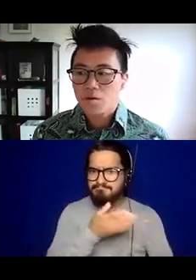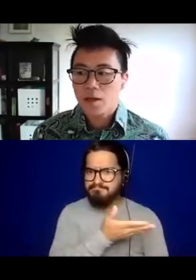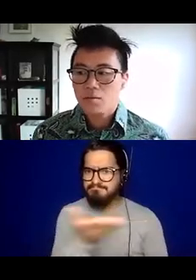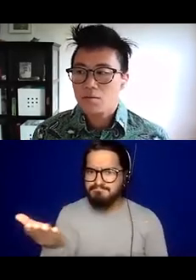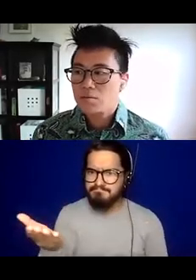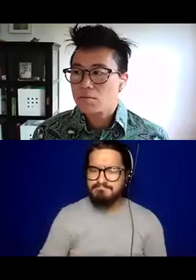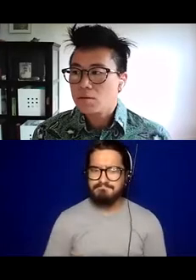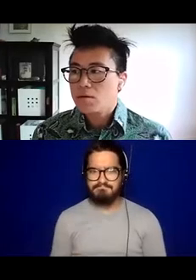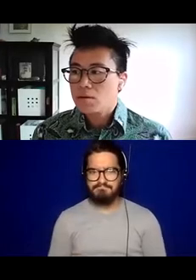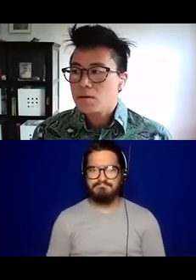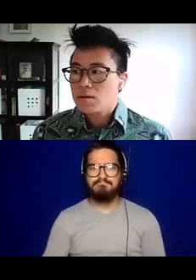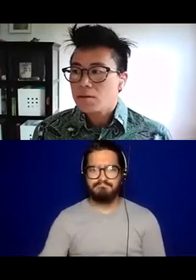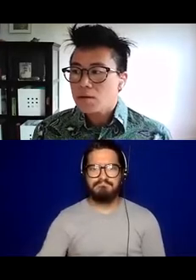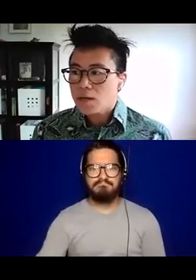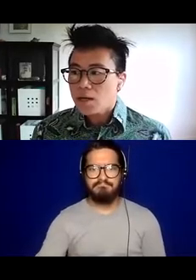Okay.